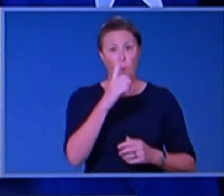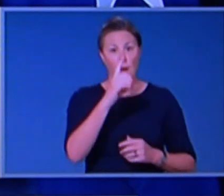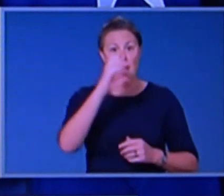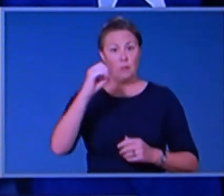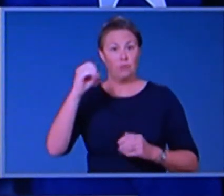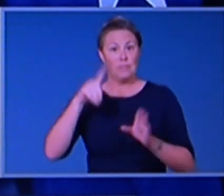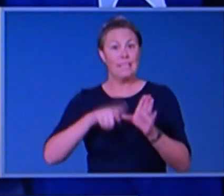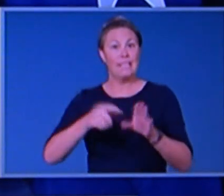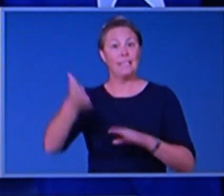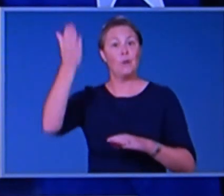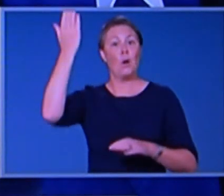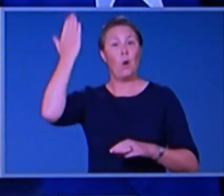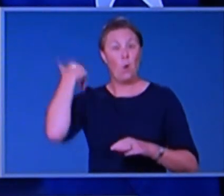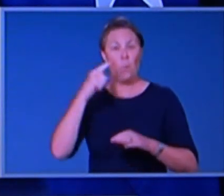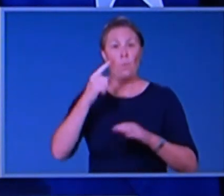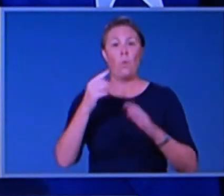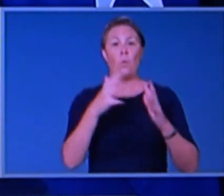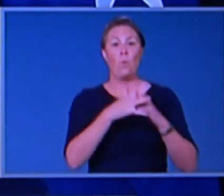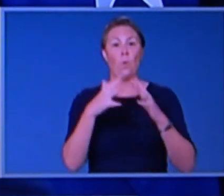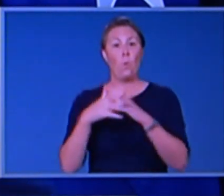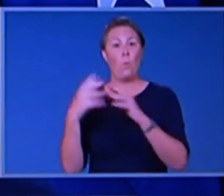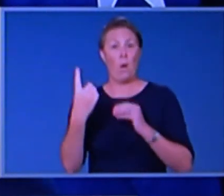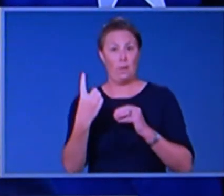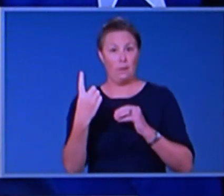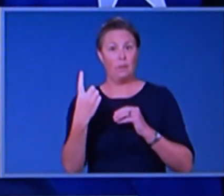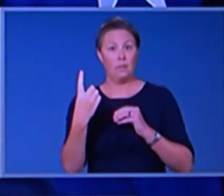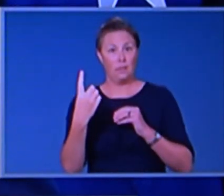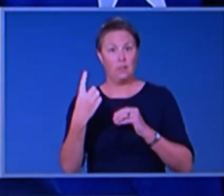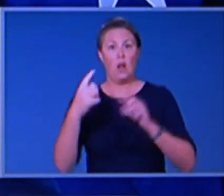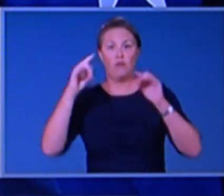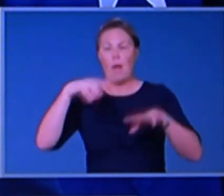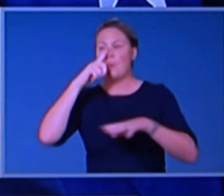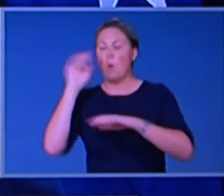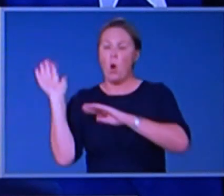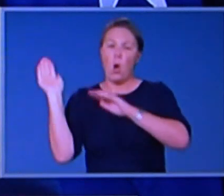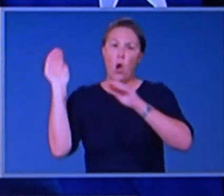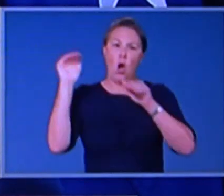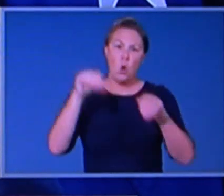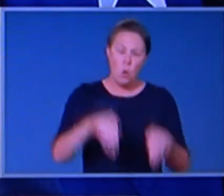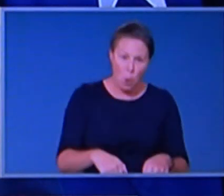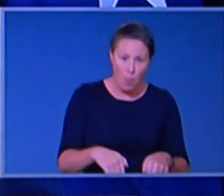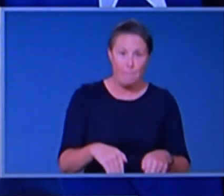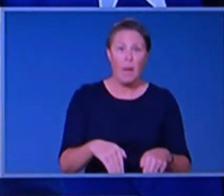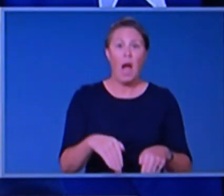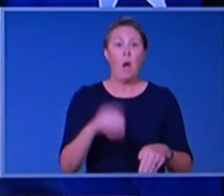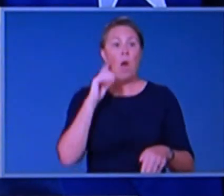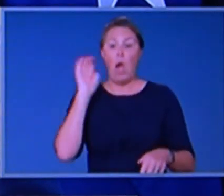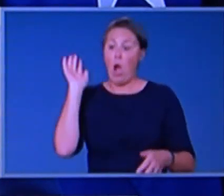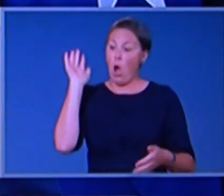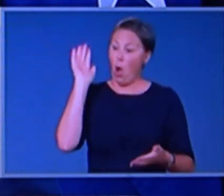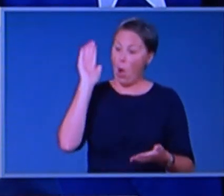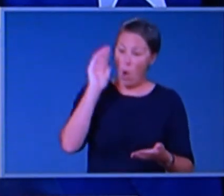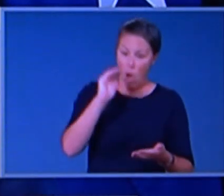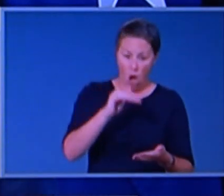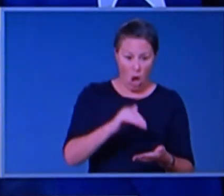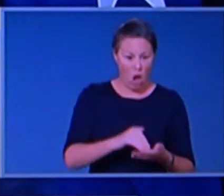Australians returned from the First World War, and on their first Anzac Day in Australia, it was in the middle of the Spanish flu. And so something